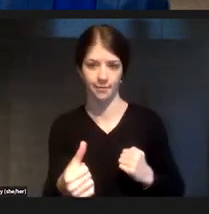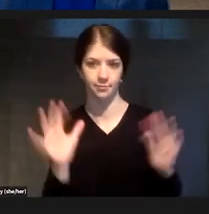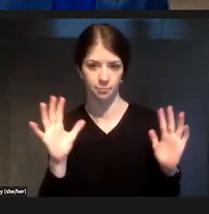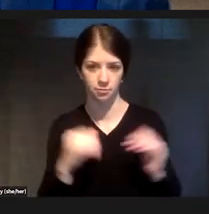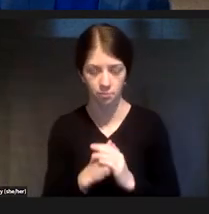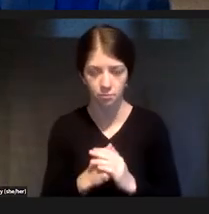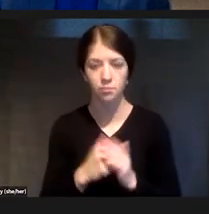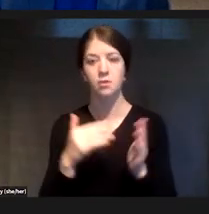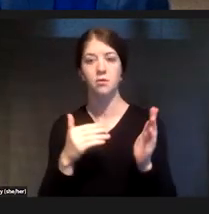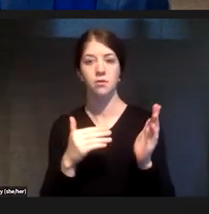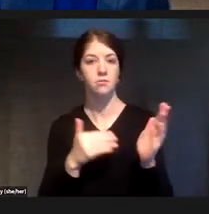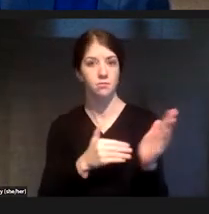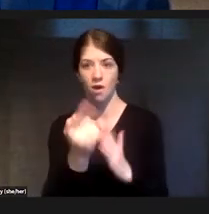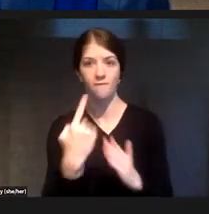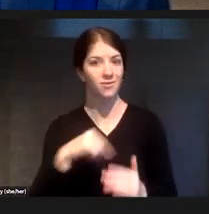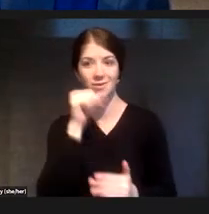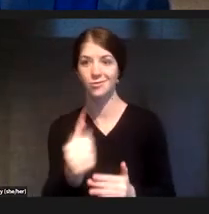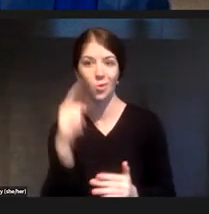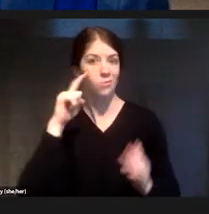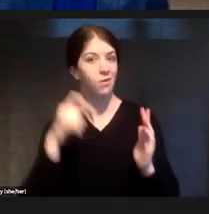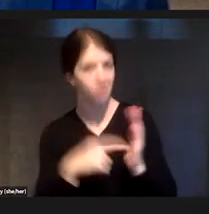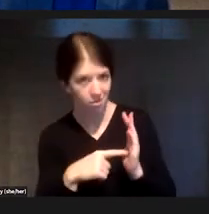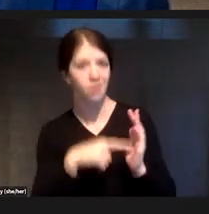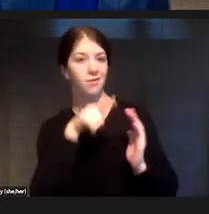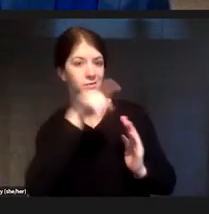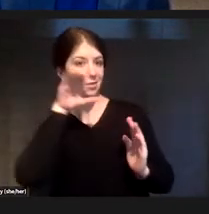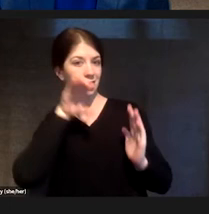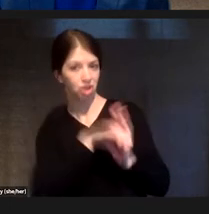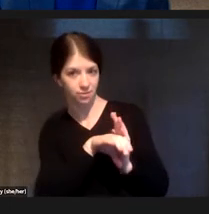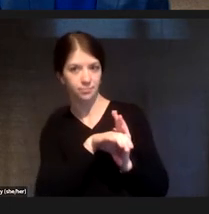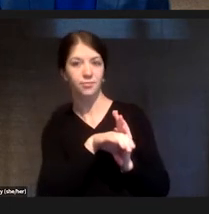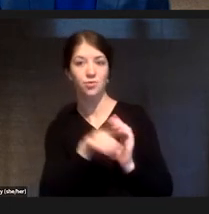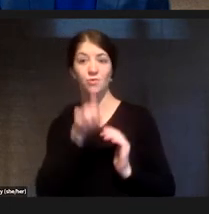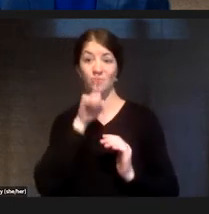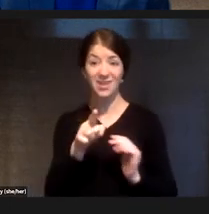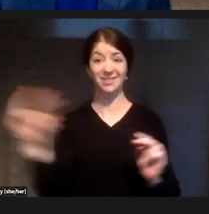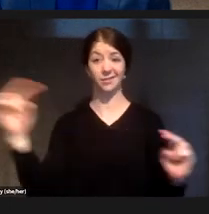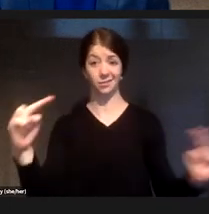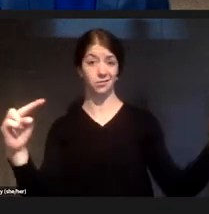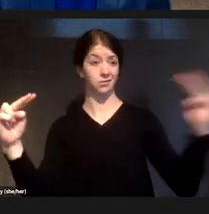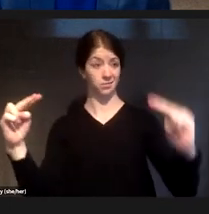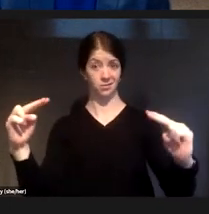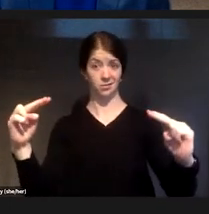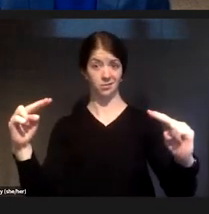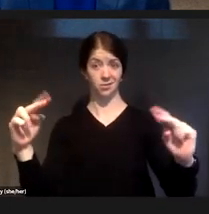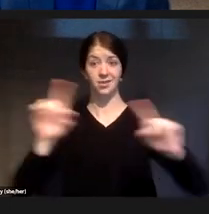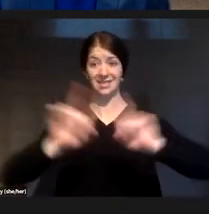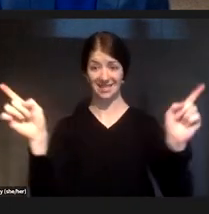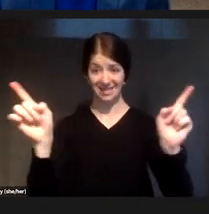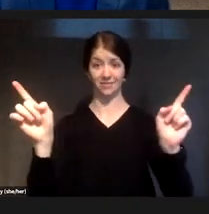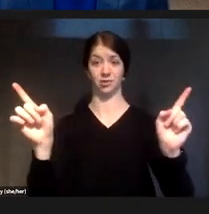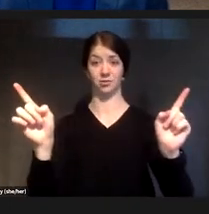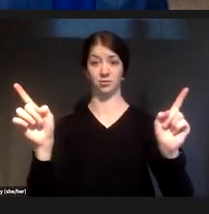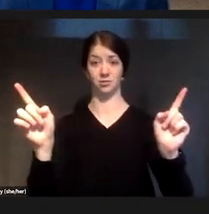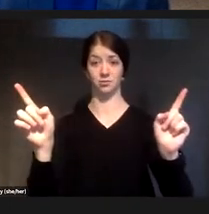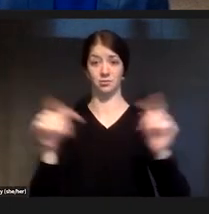often fail to recognize that when we see an image, two different people may be looking at the same thing and seeing something very